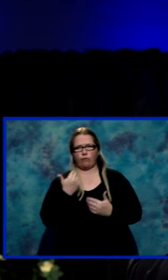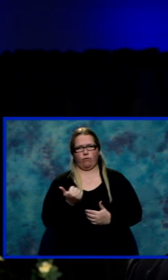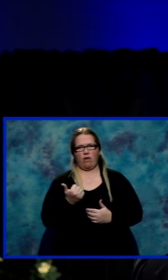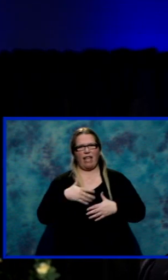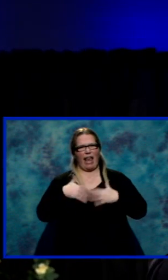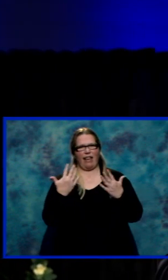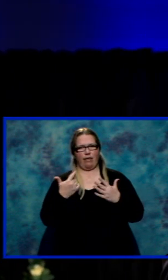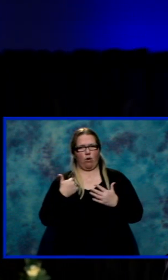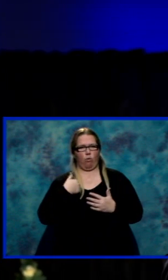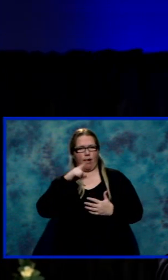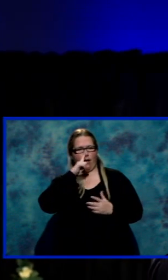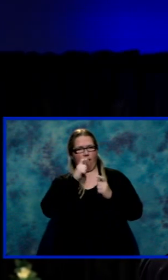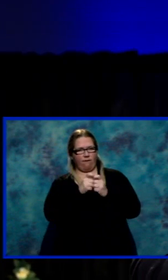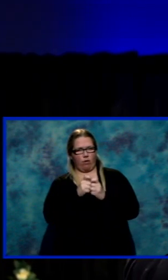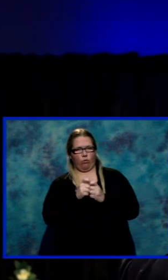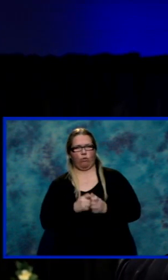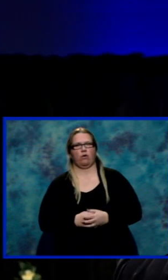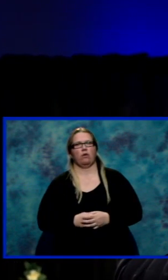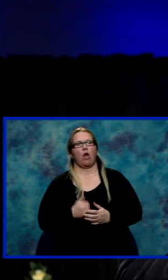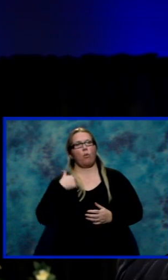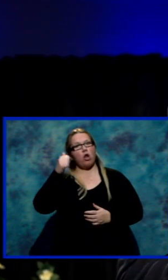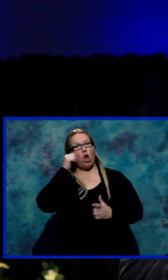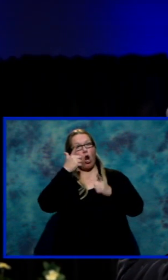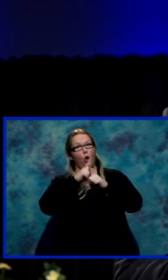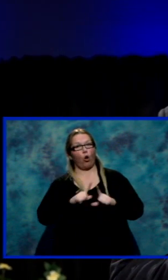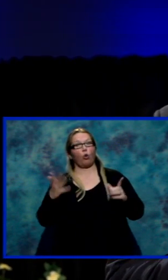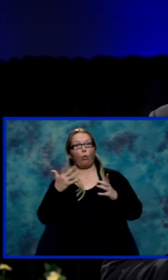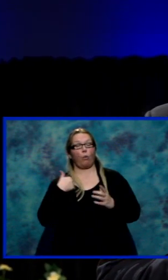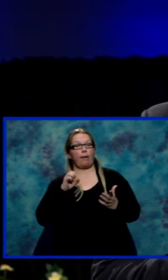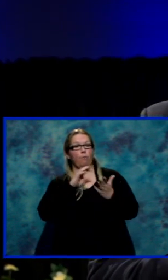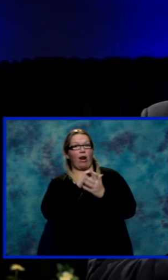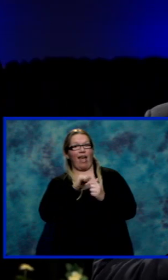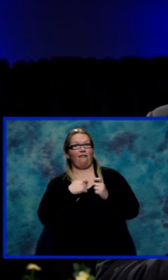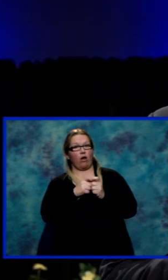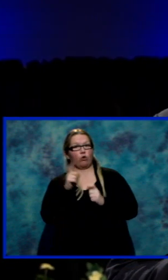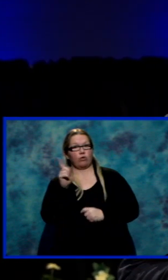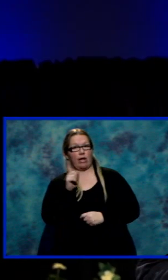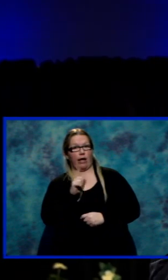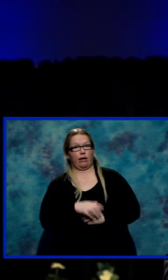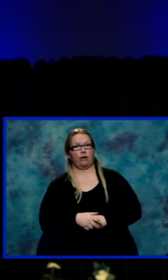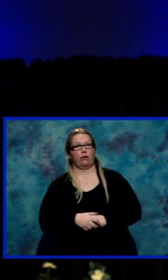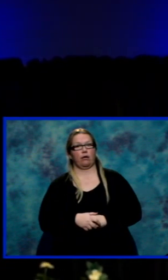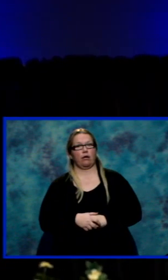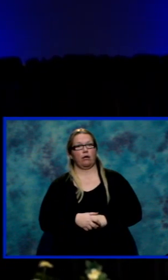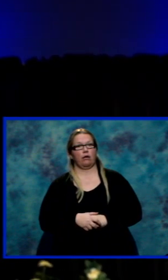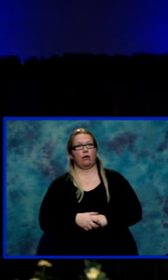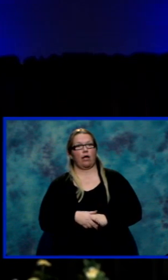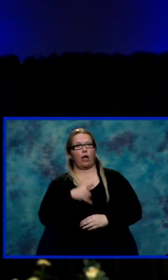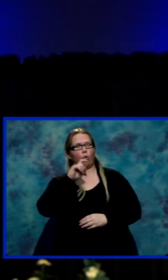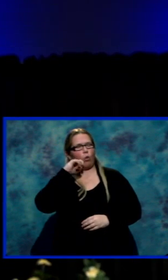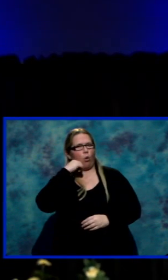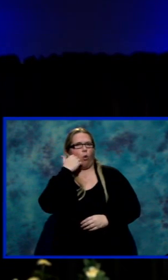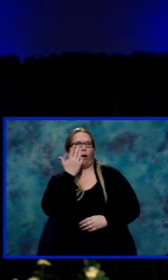else that we can place any value into. And we know, Lord, that where we place value today, it always ends up being fleeting and